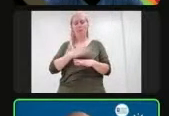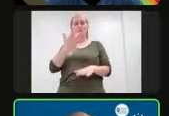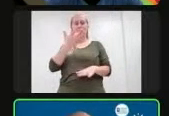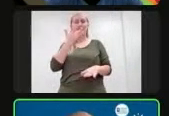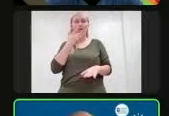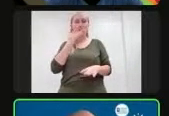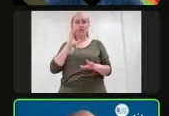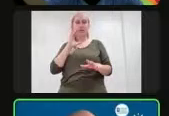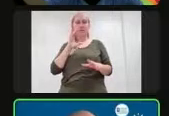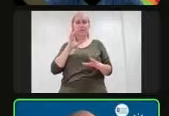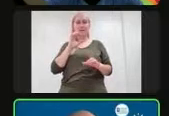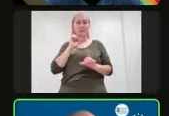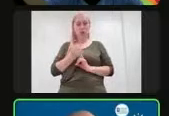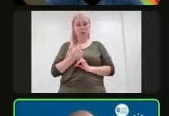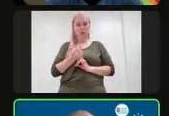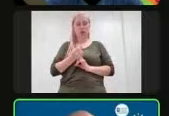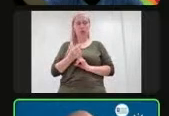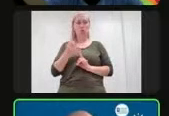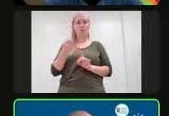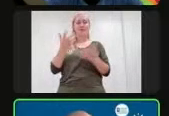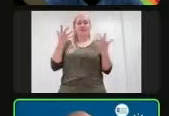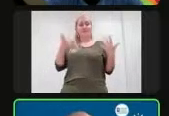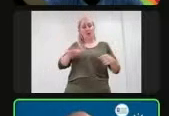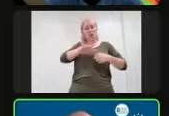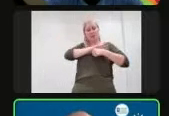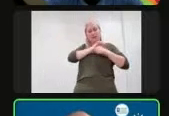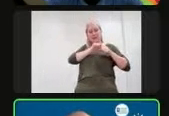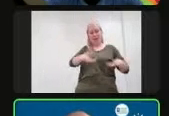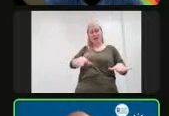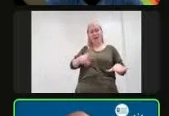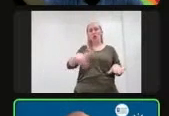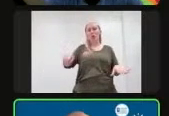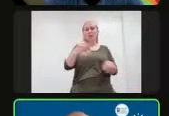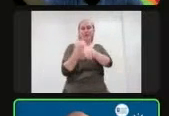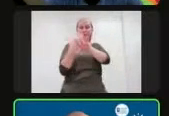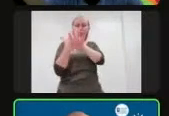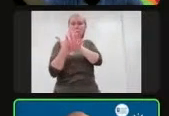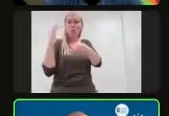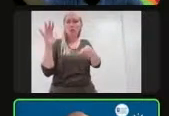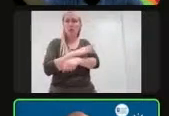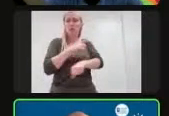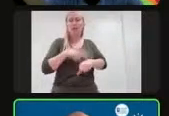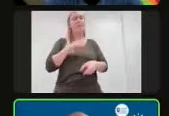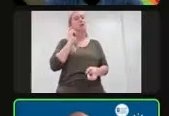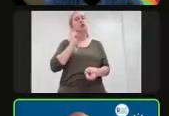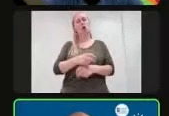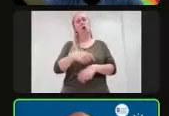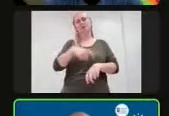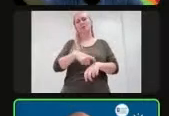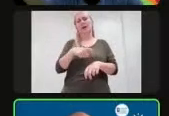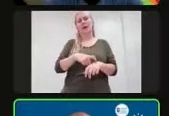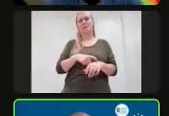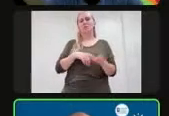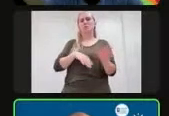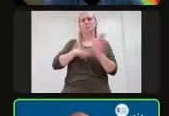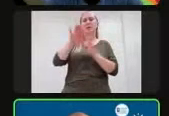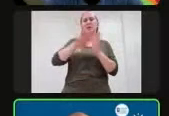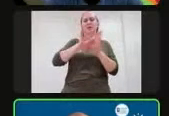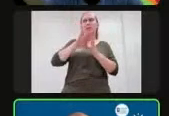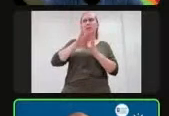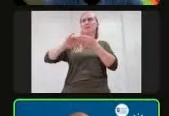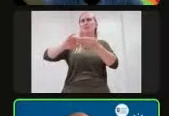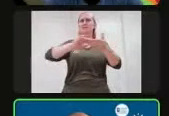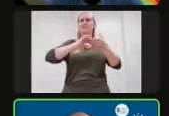pandemic, you've been in a virtual environment. It is a hard time to build those collegial